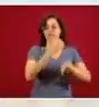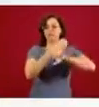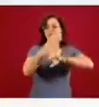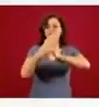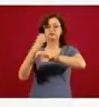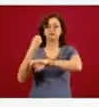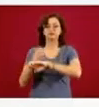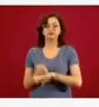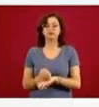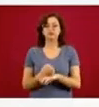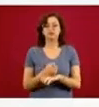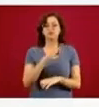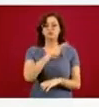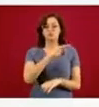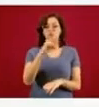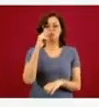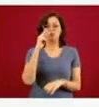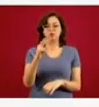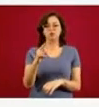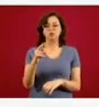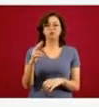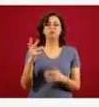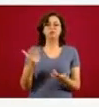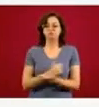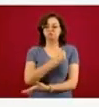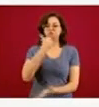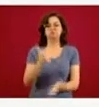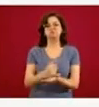number of confirmed cases per state.